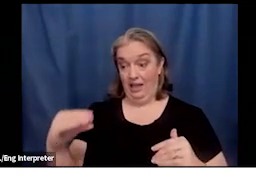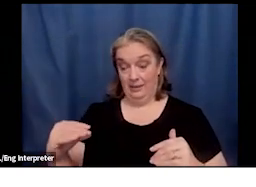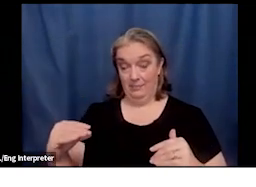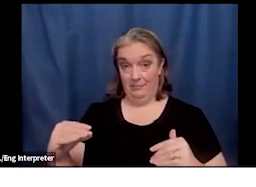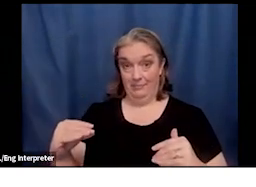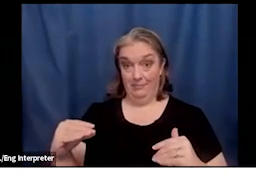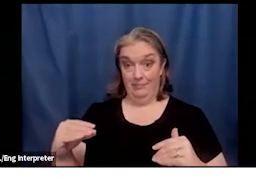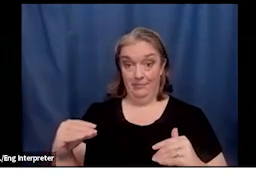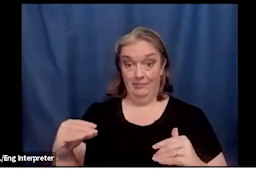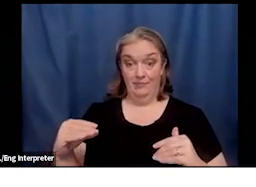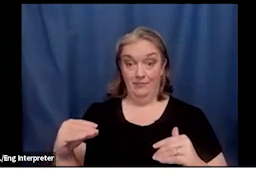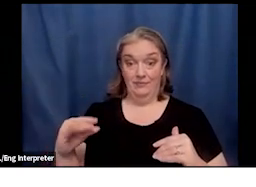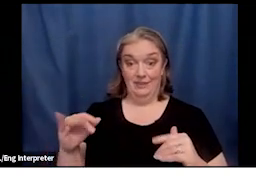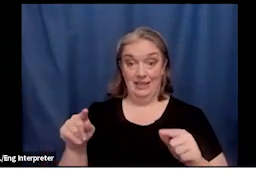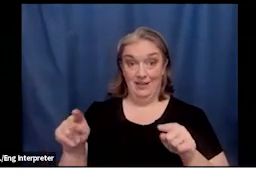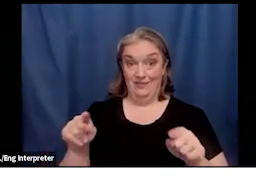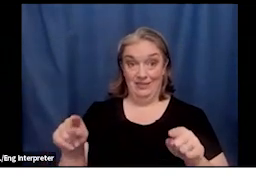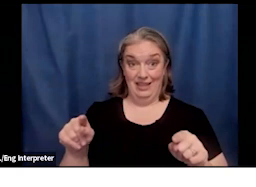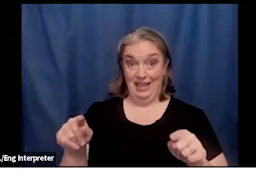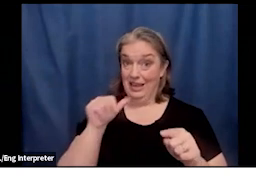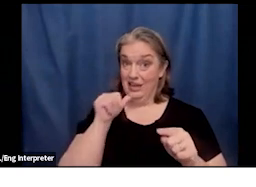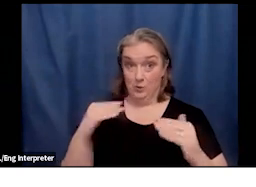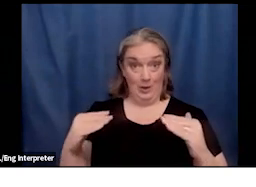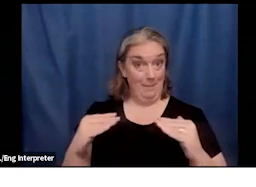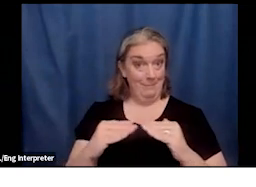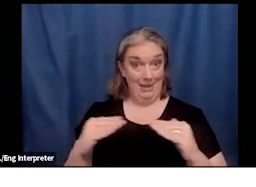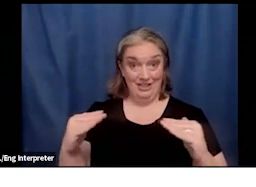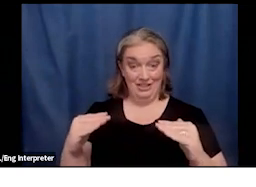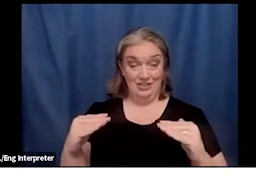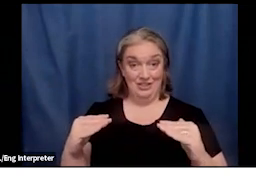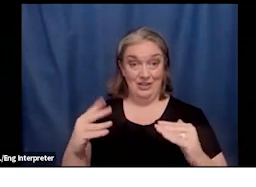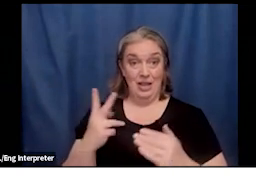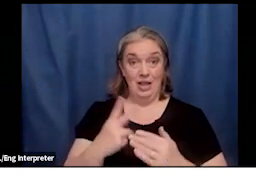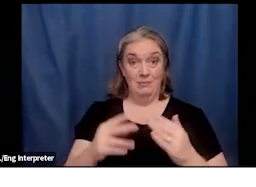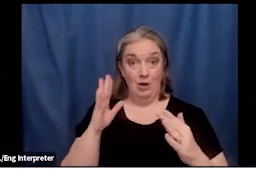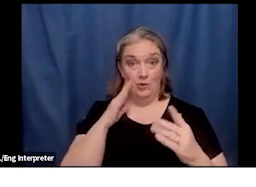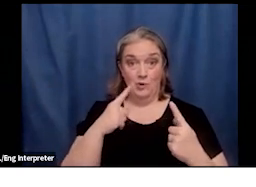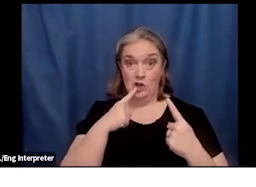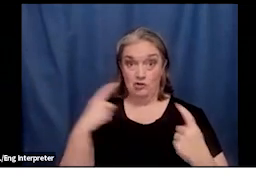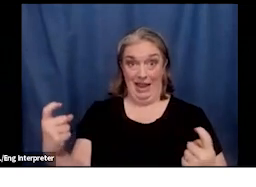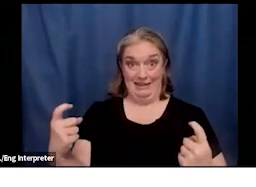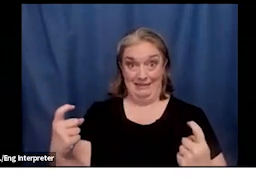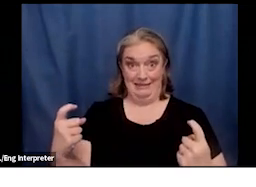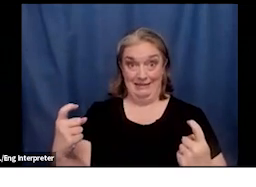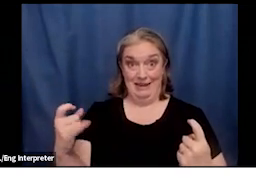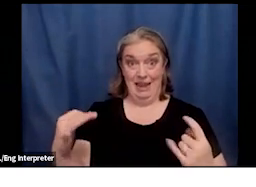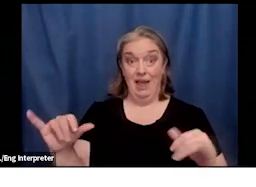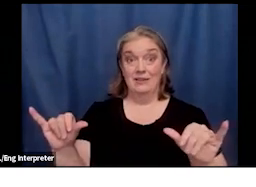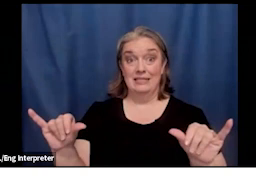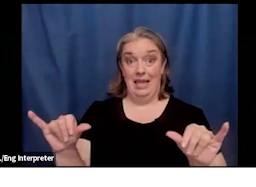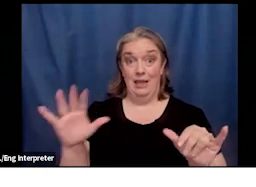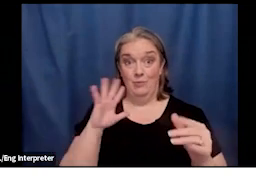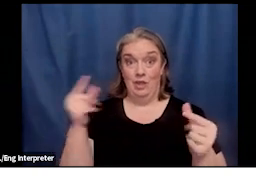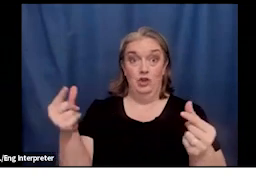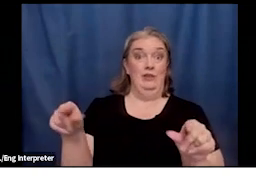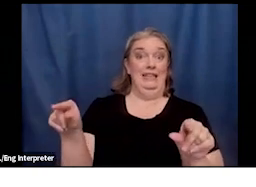document, if those two things are not matching up, both boxes will turn red, and when they do match, they will turn green. So that is